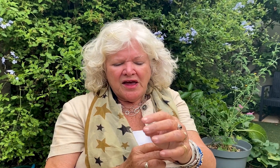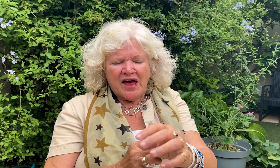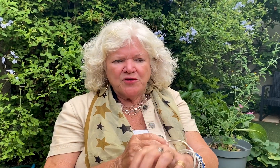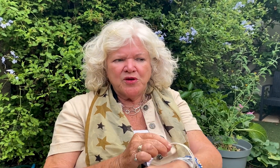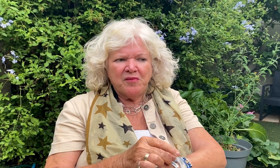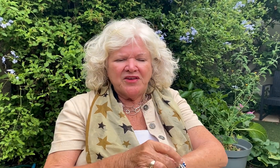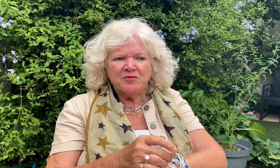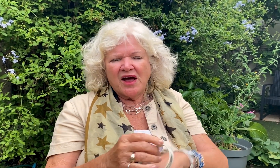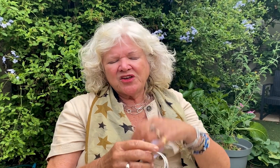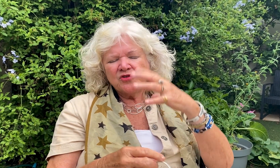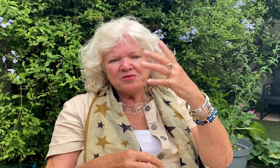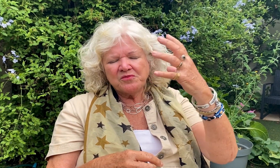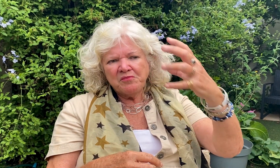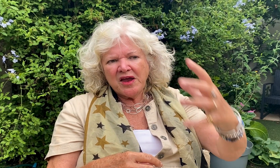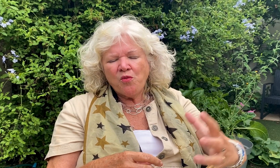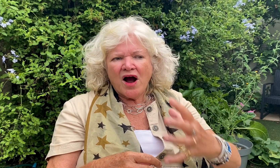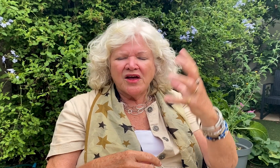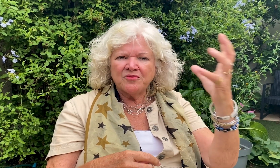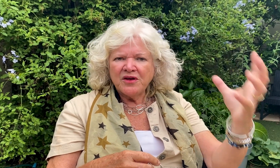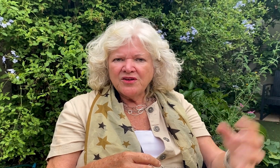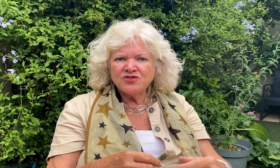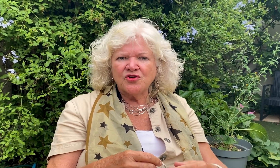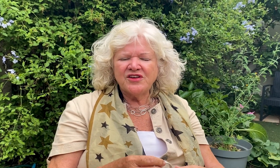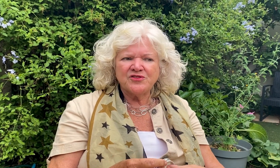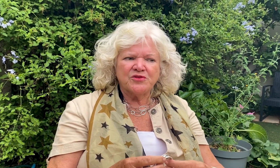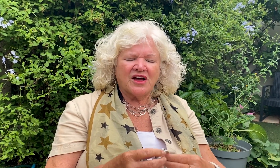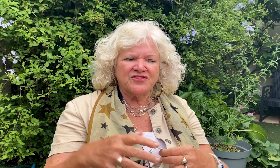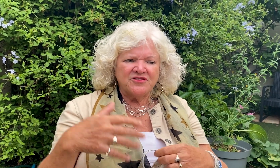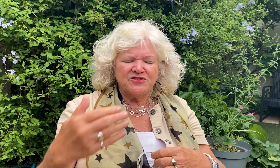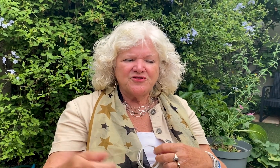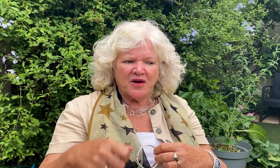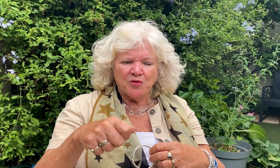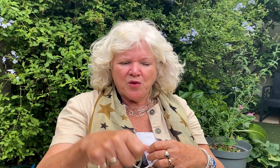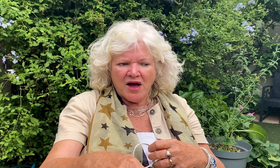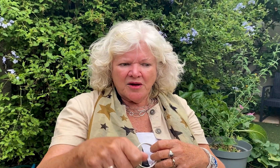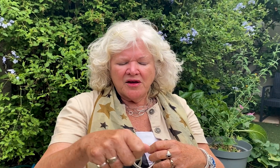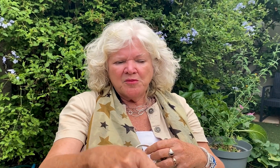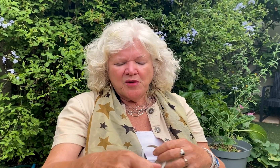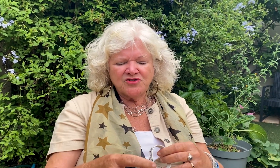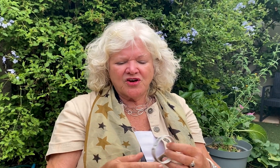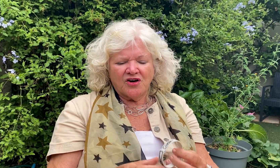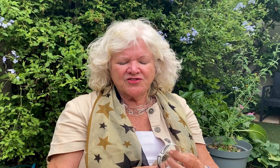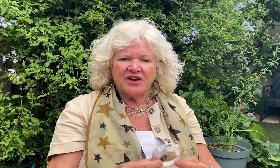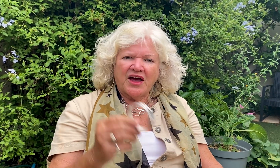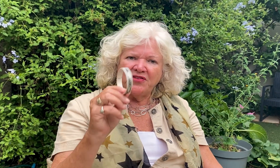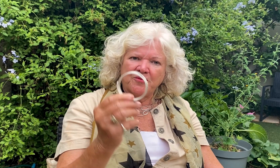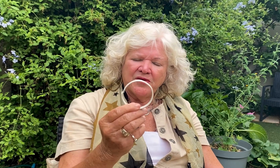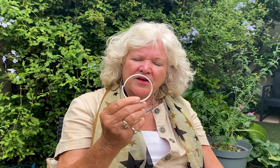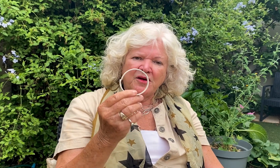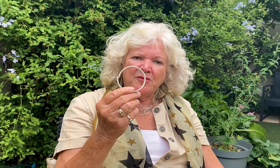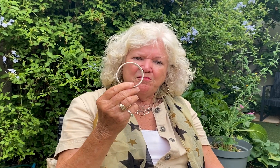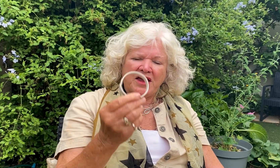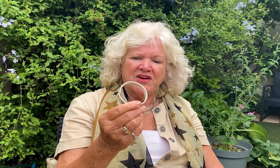moving, and we made them like you make wire toys. I was influenced by the wire motor cars, and I had